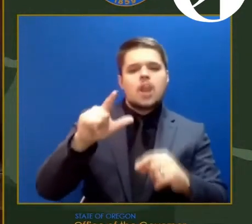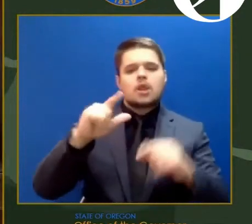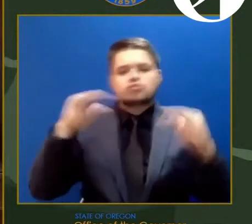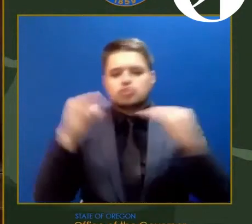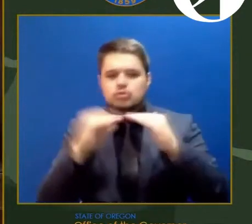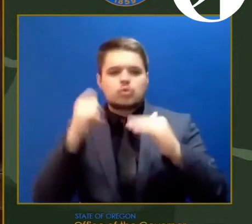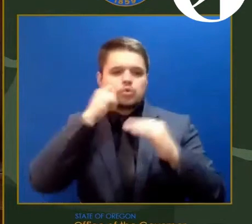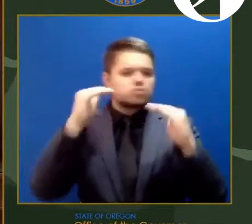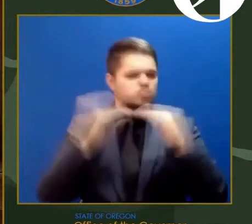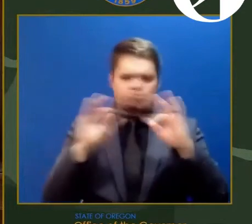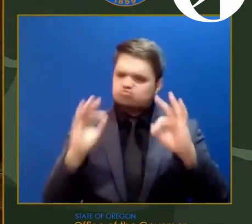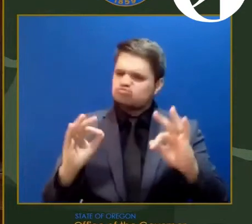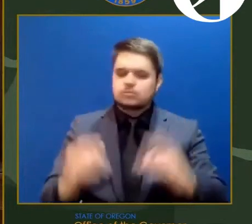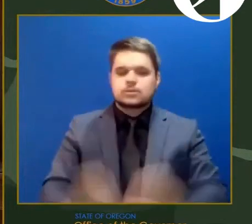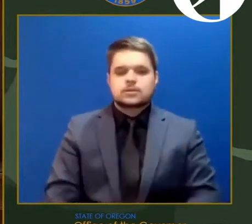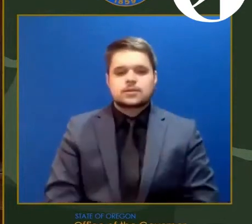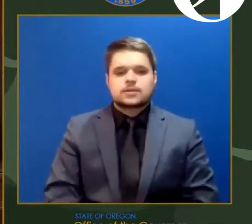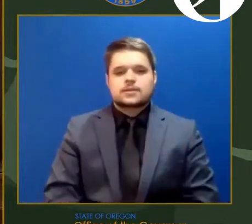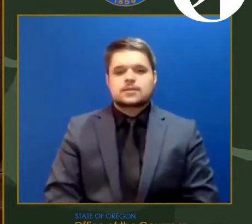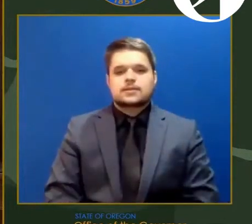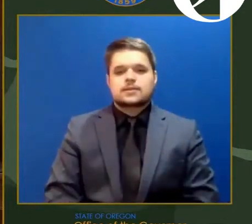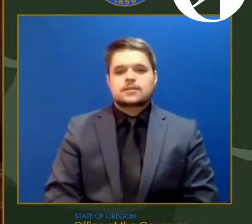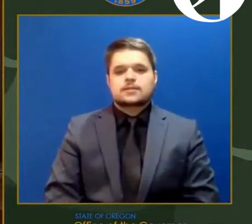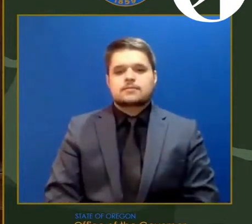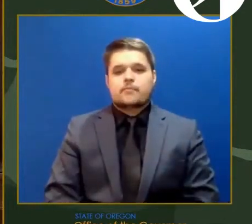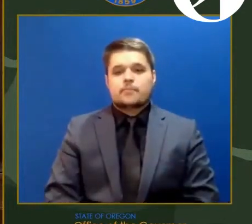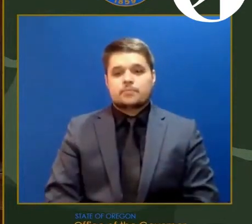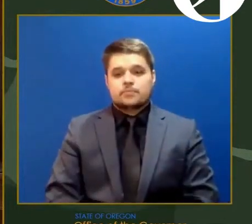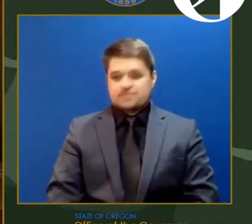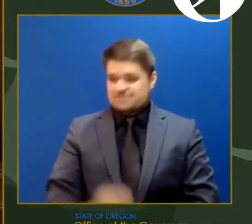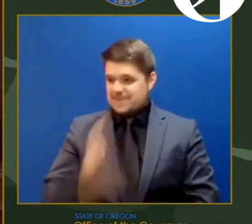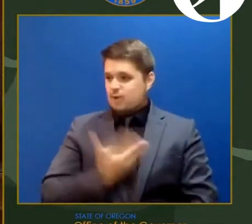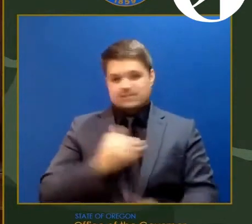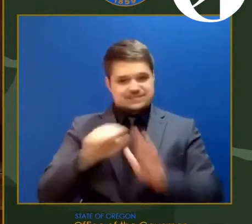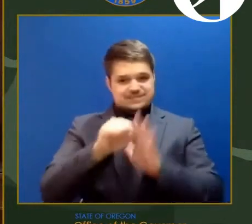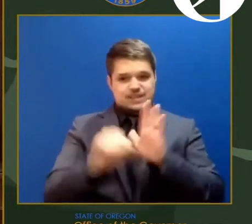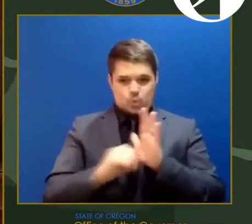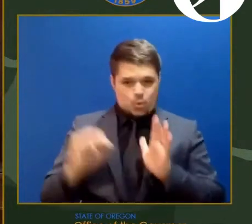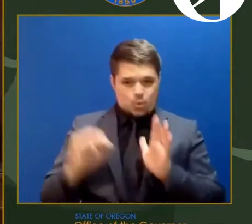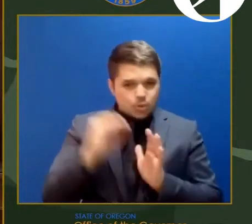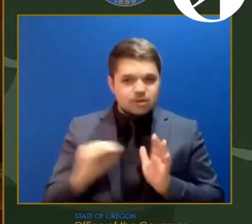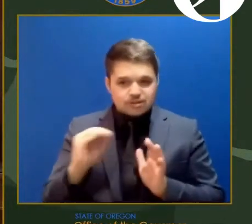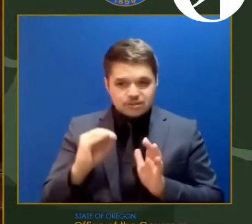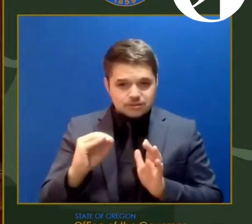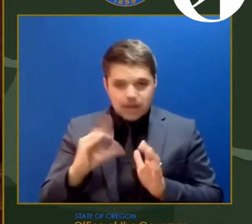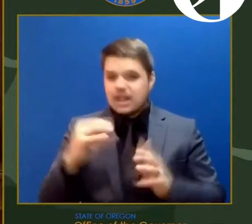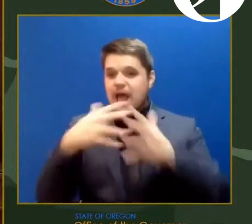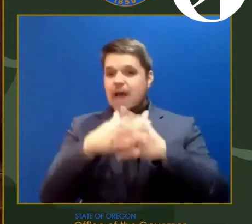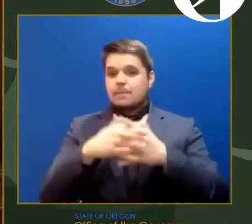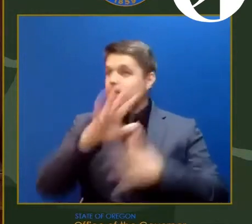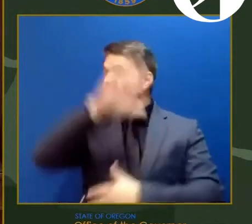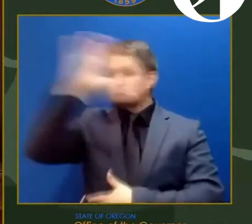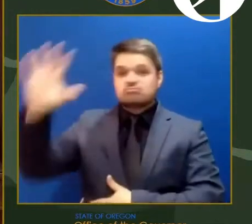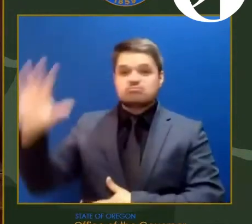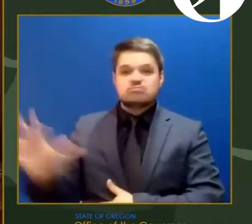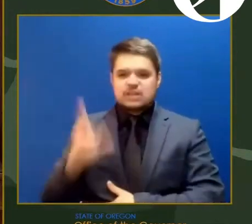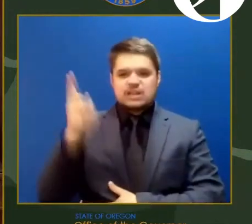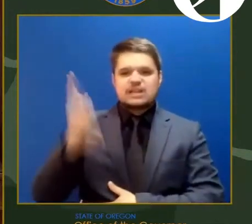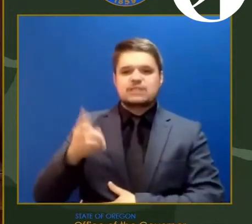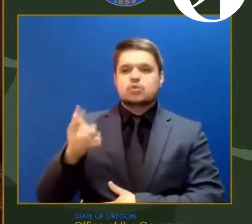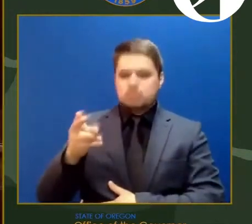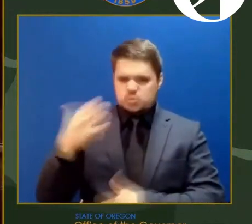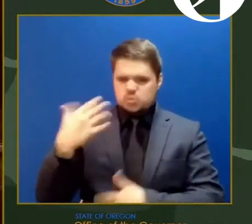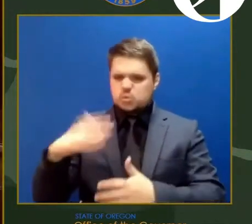Our state's and our nation's long history of racist policies won't be deconstructed in one